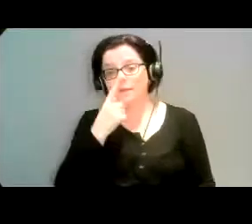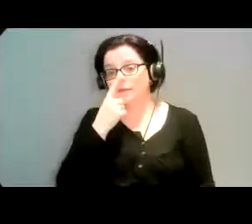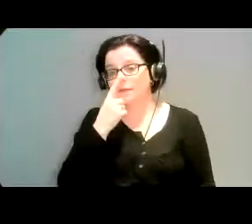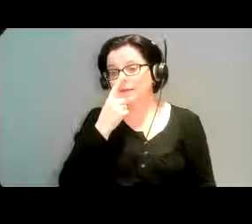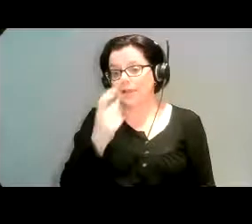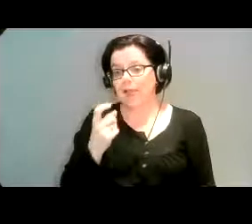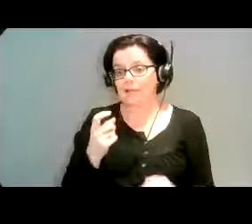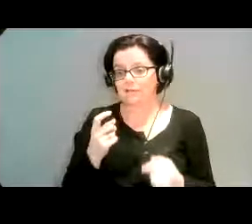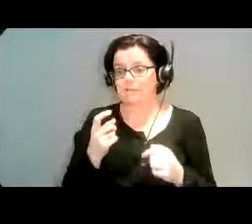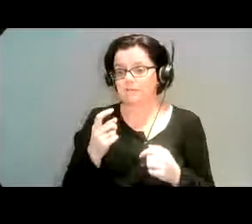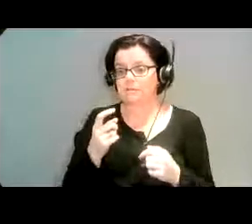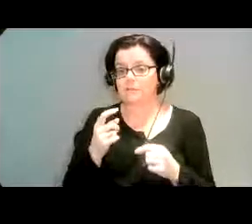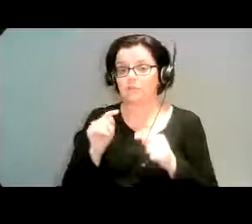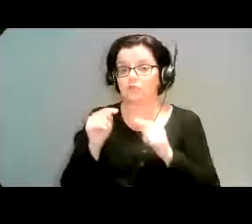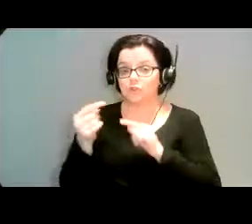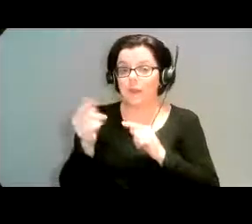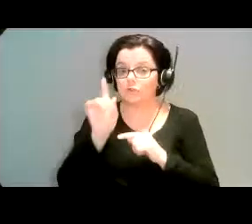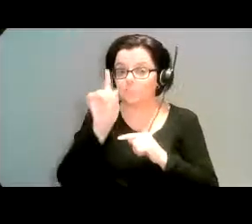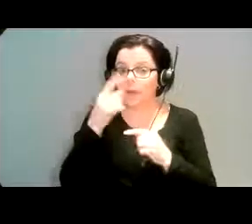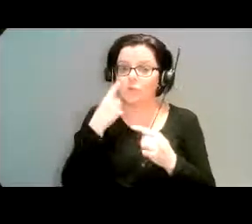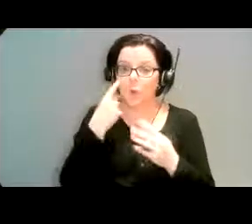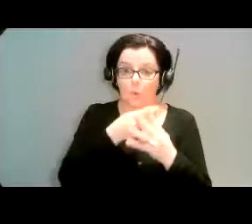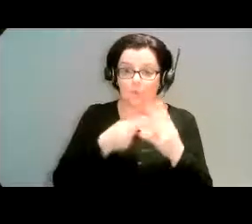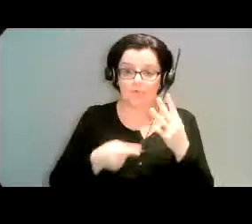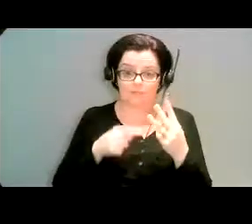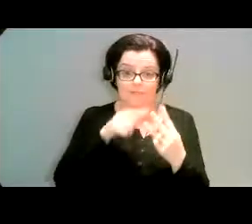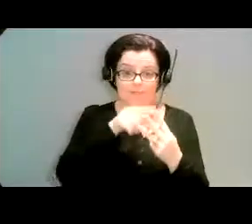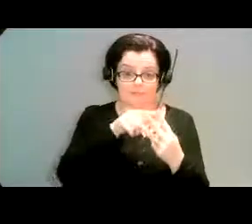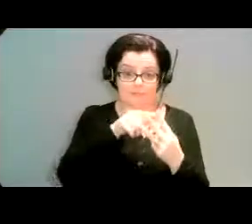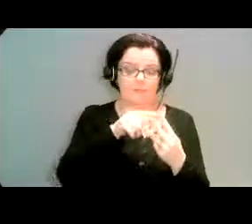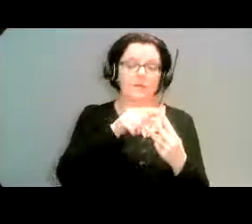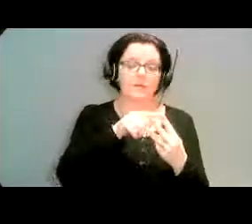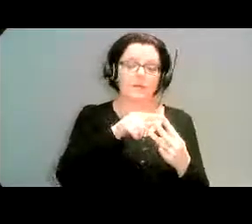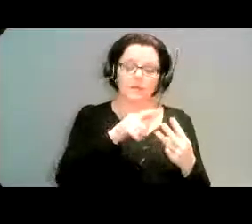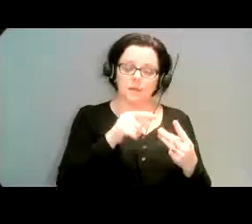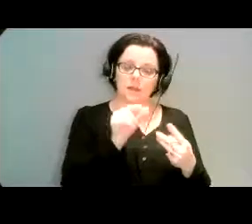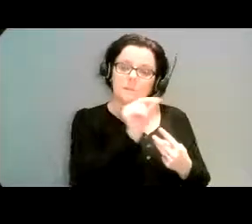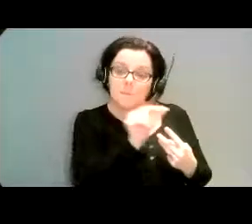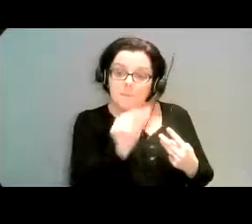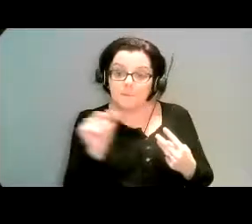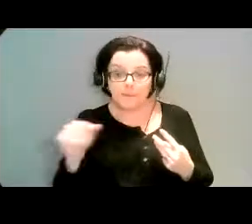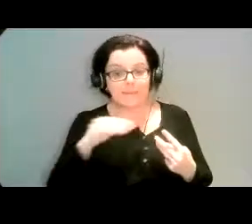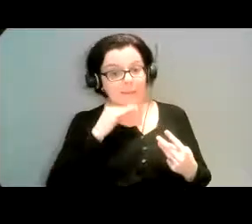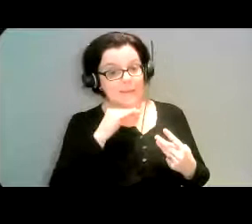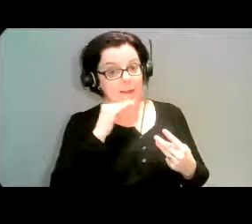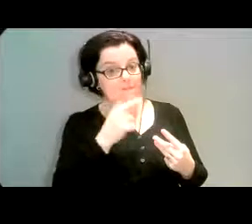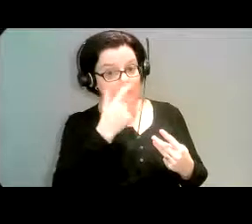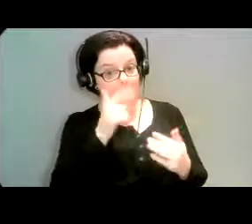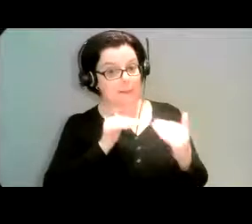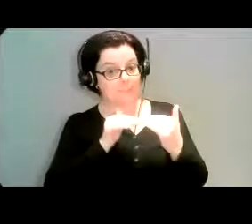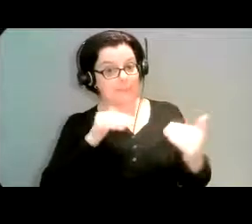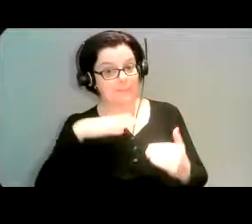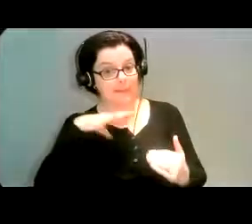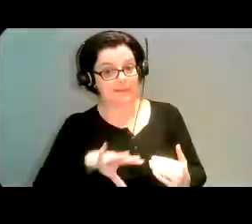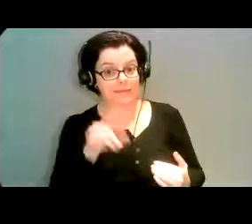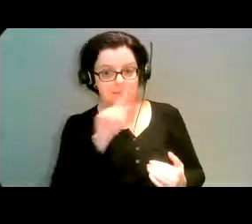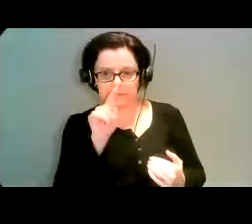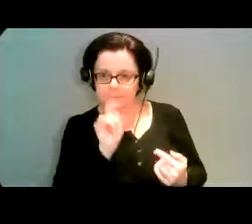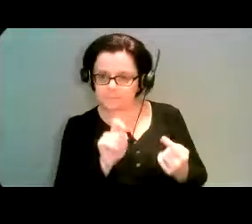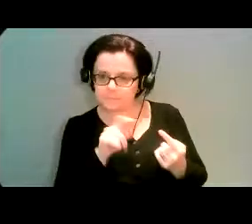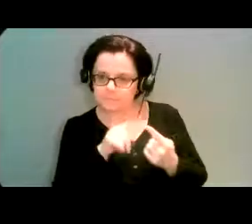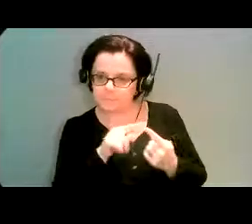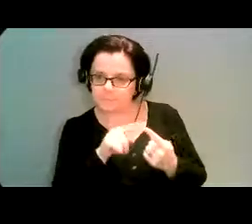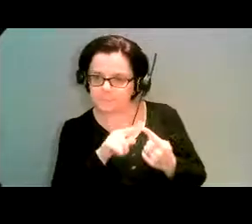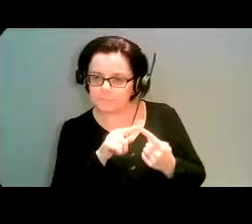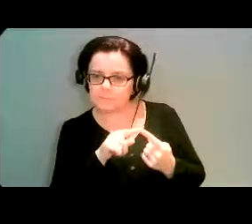three things. Will it actually meet your needs? And you can ask them for explanation of how will it meet my needs? If I, for example,